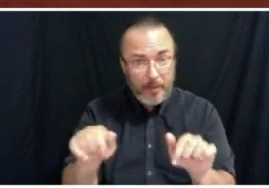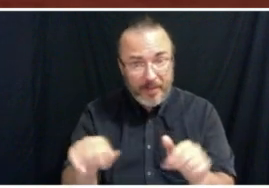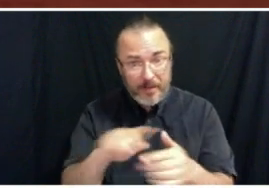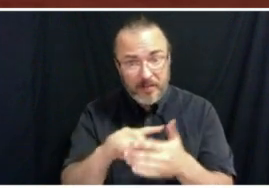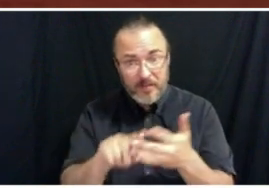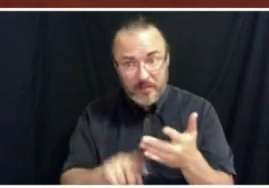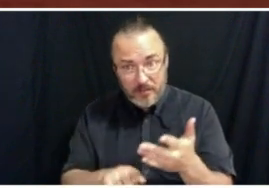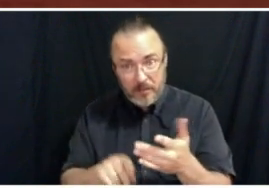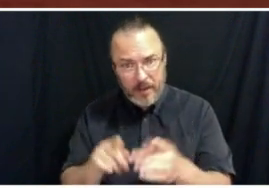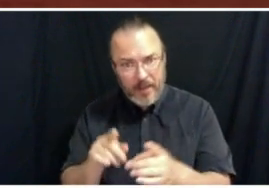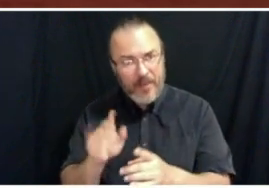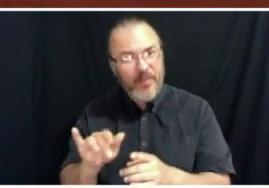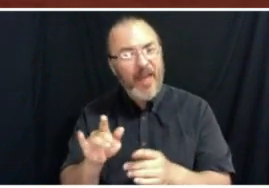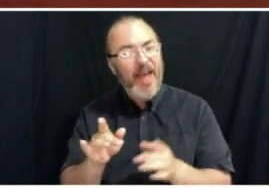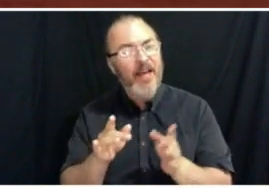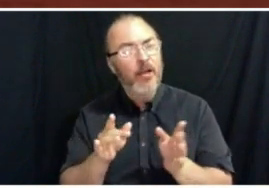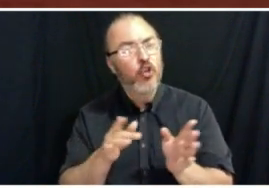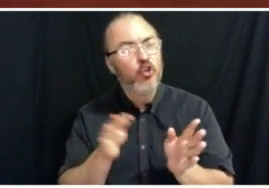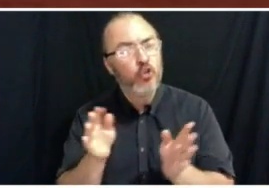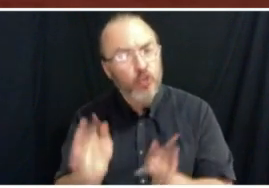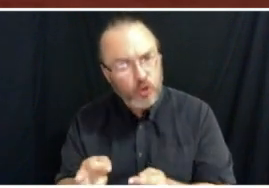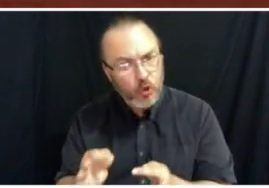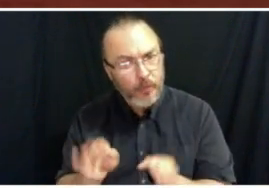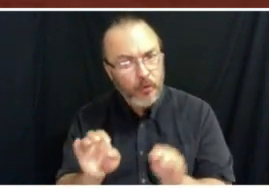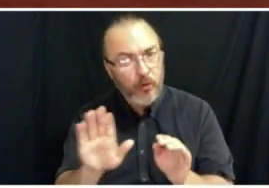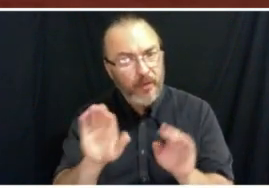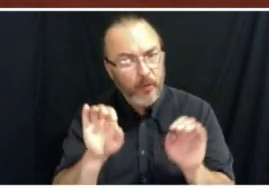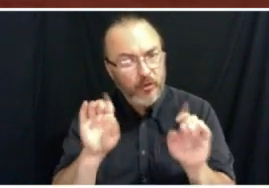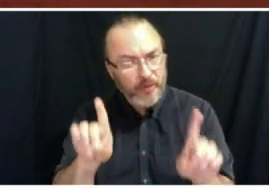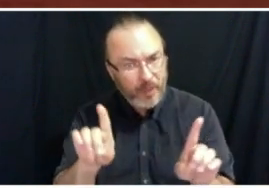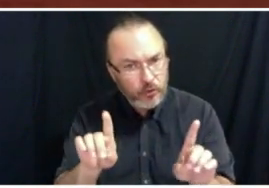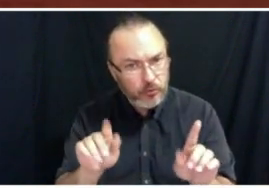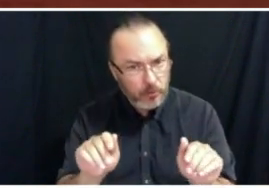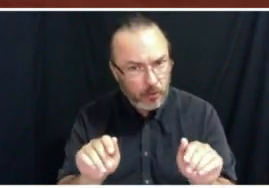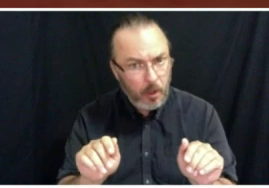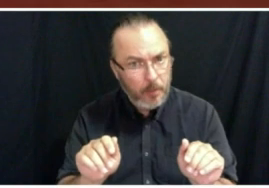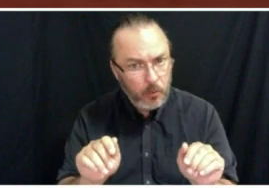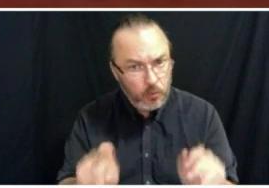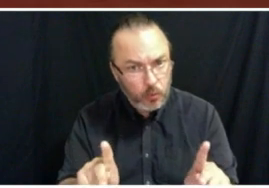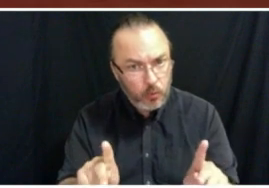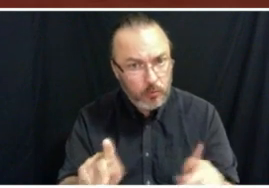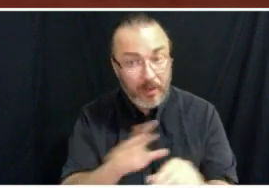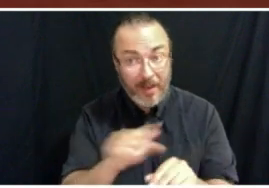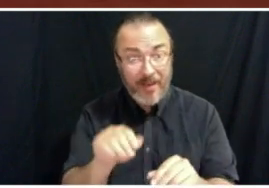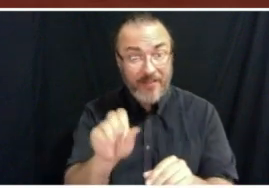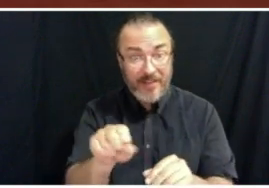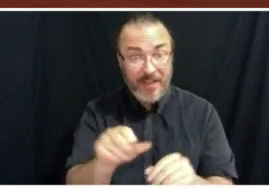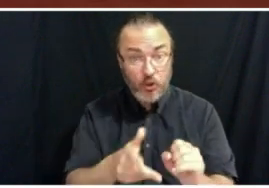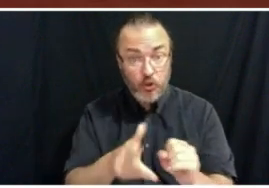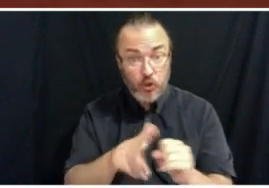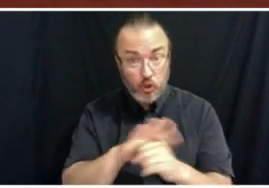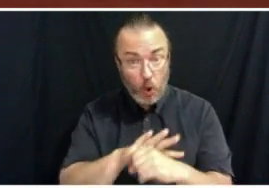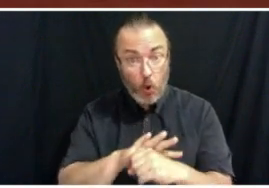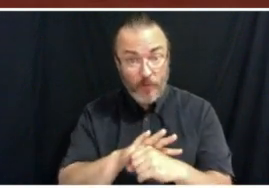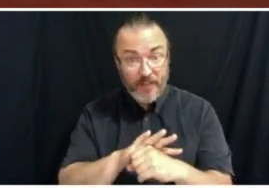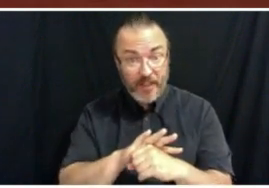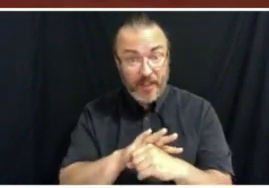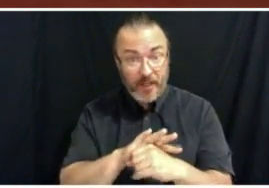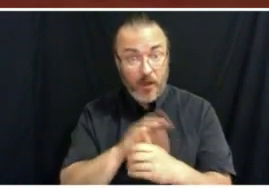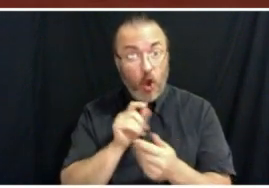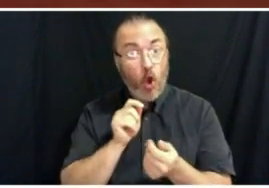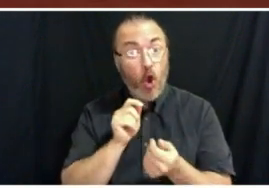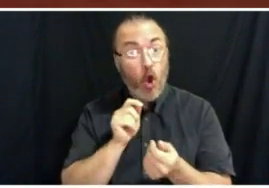dictate their educational opportunities. And yes, the COVID-19 pandemic is only going to amplify some of